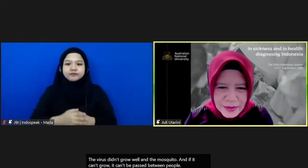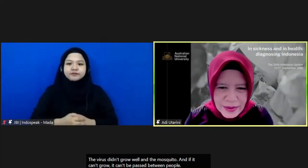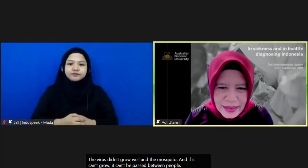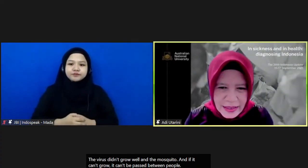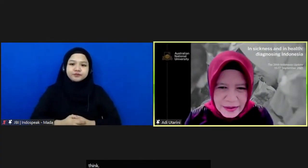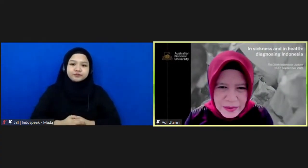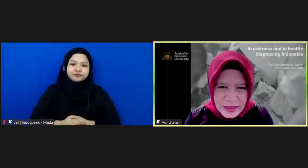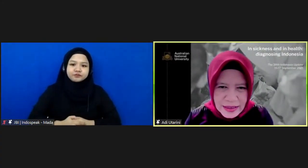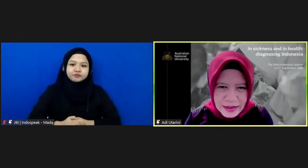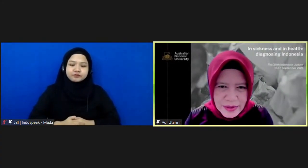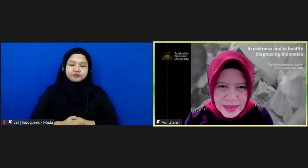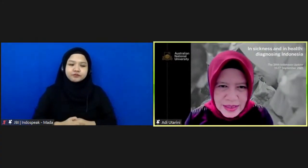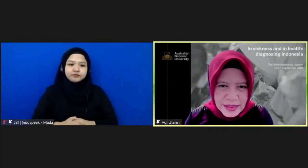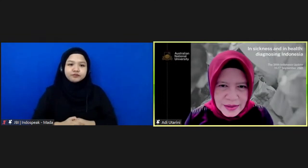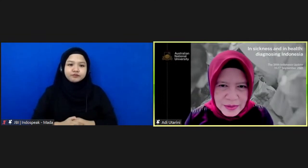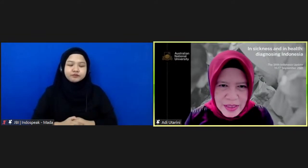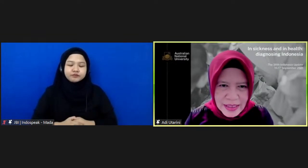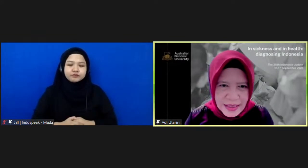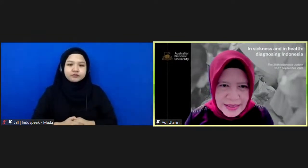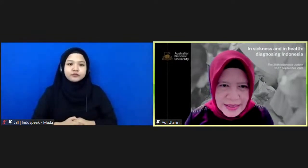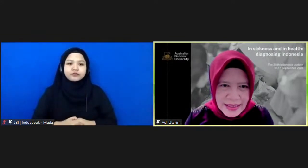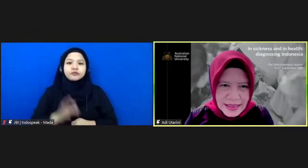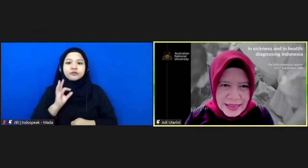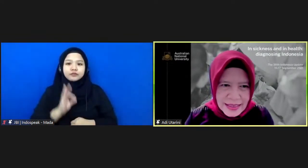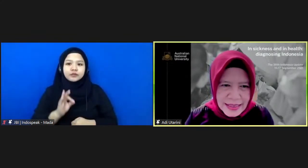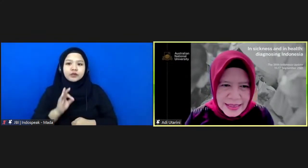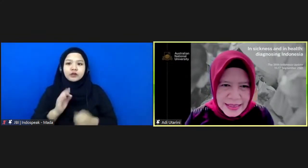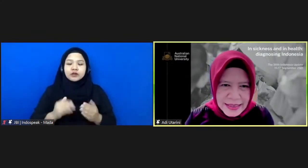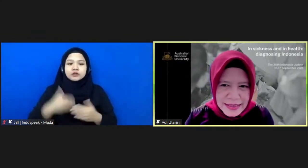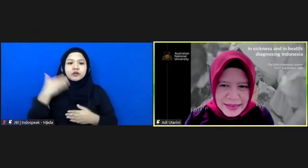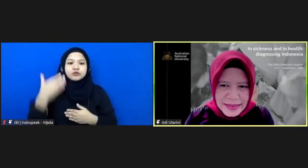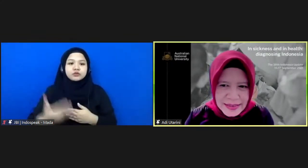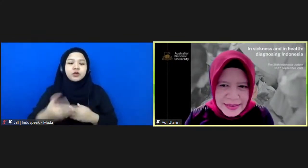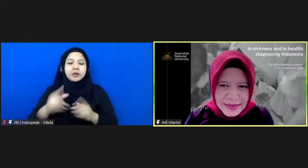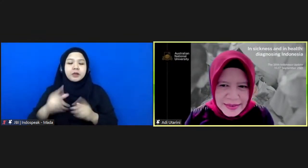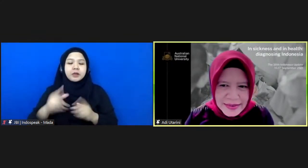Thank you, and I will now return to my slide.